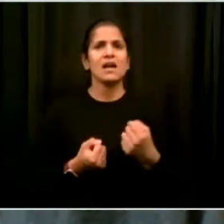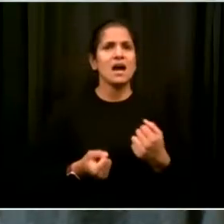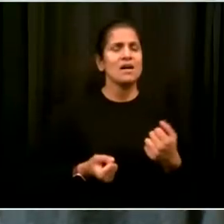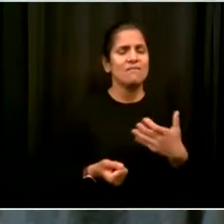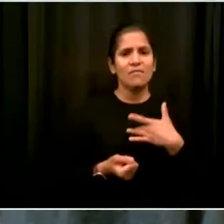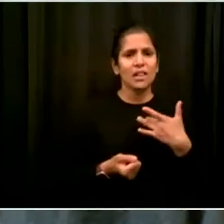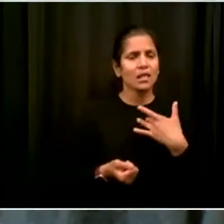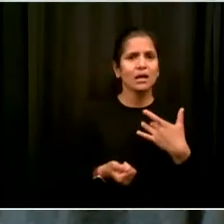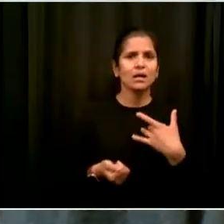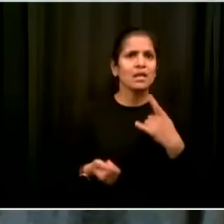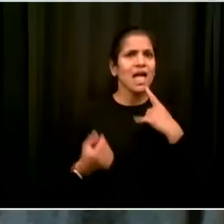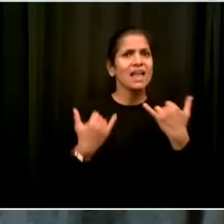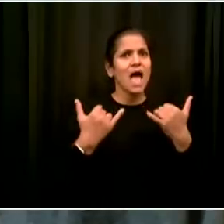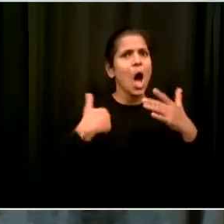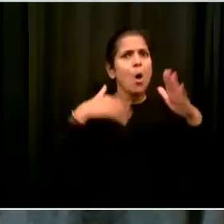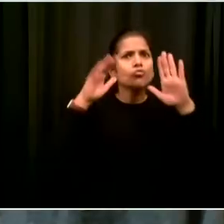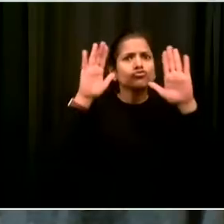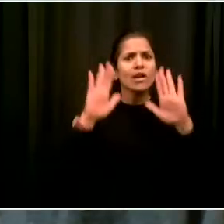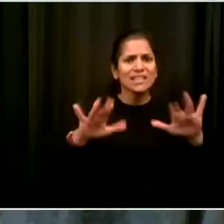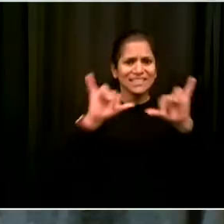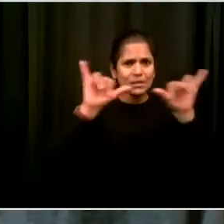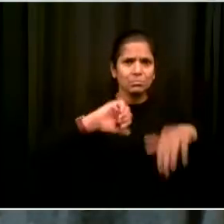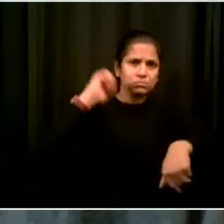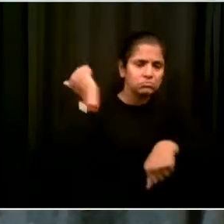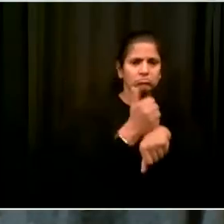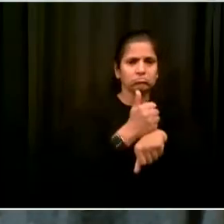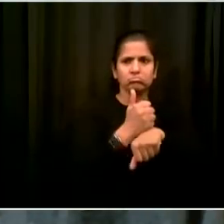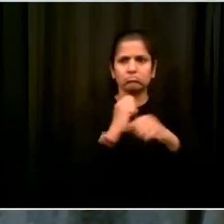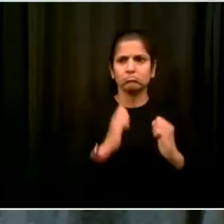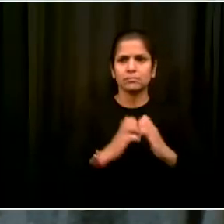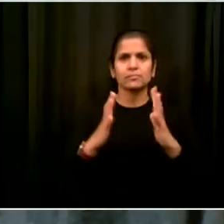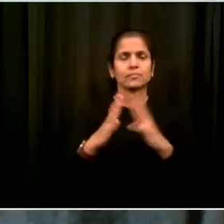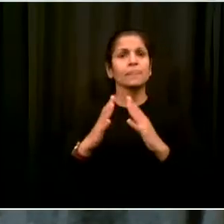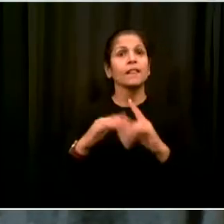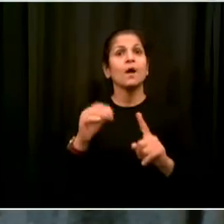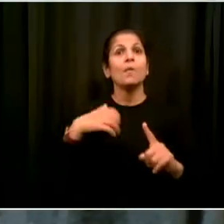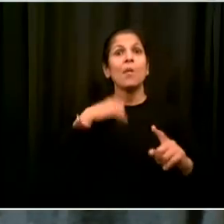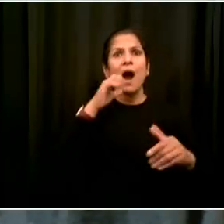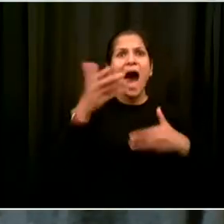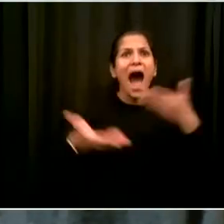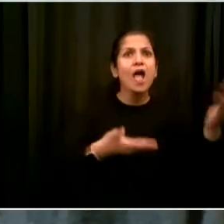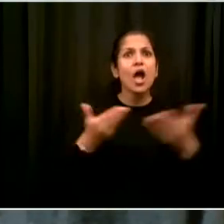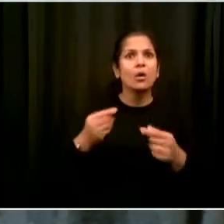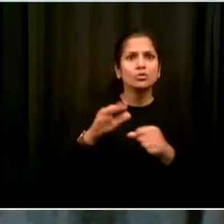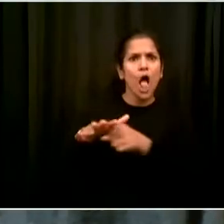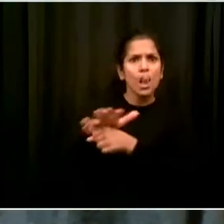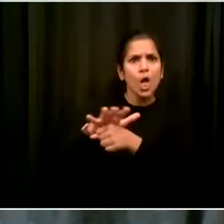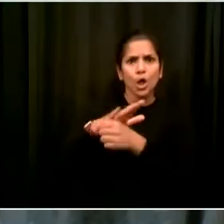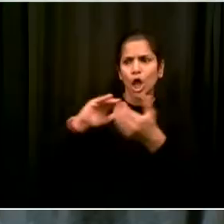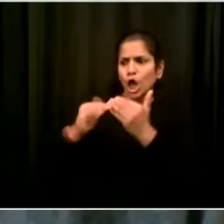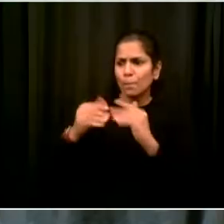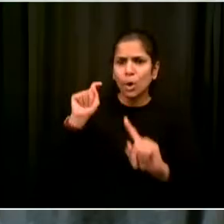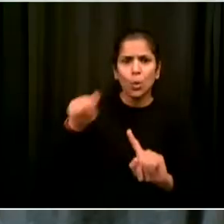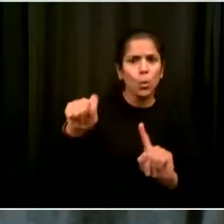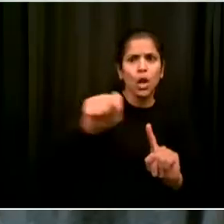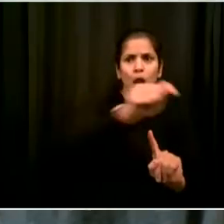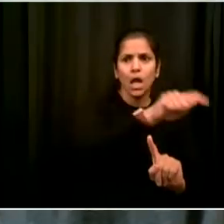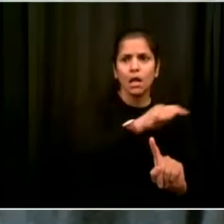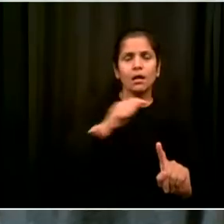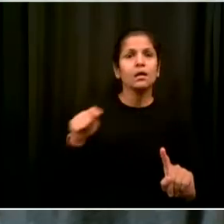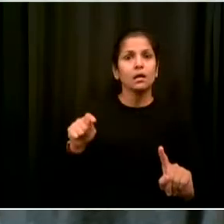infrastructure, trust. We've hired from communities as part of the Test and Trace Corps, and I think we will be leveraging all